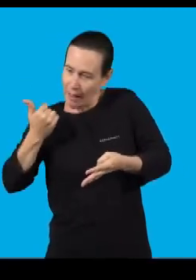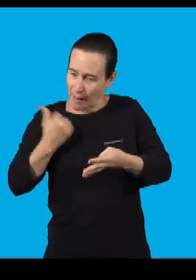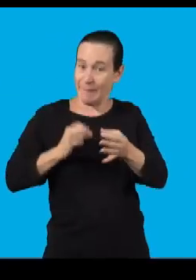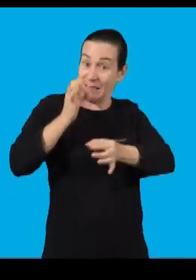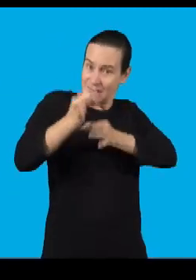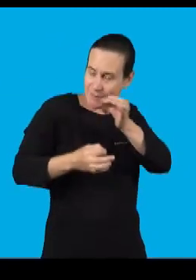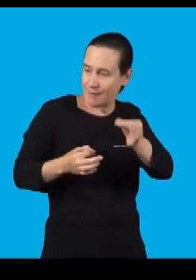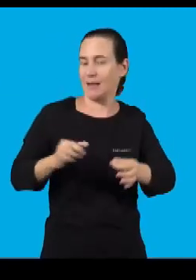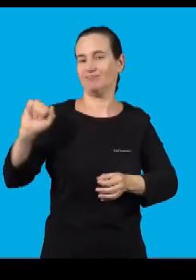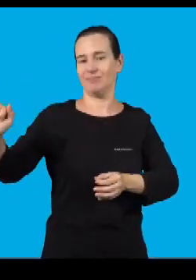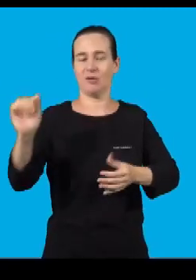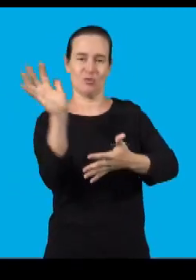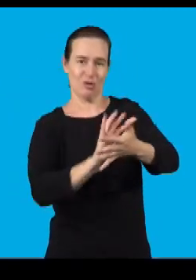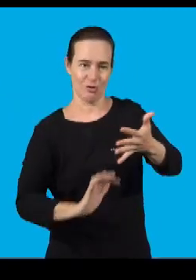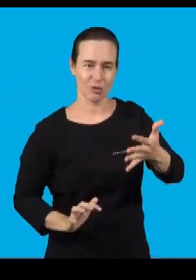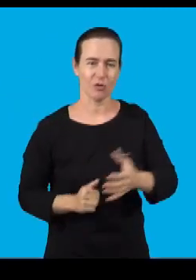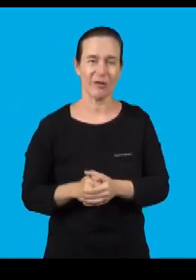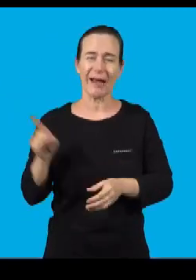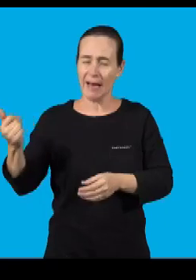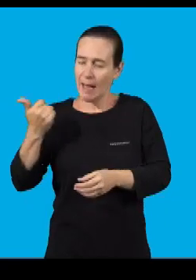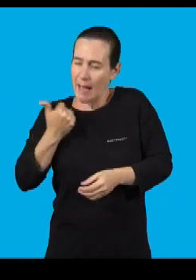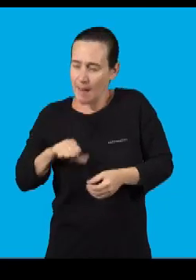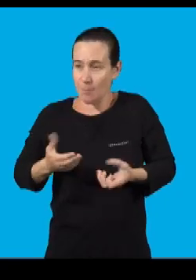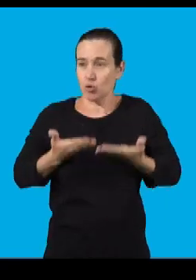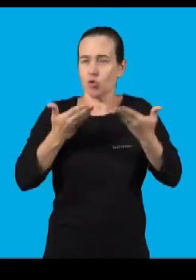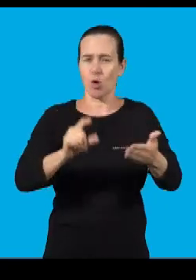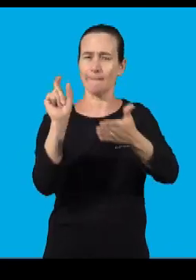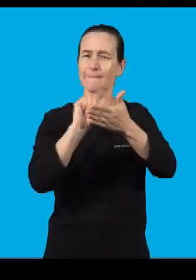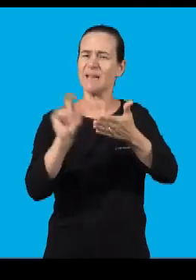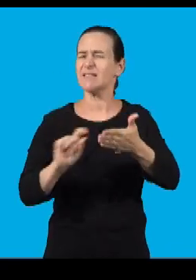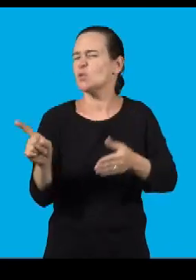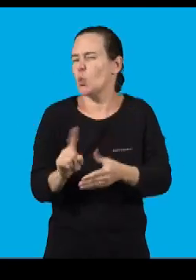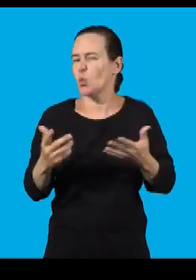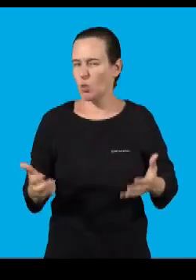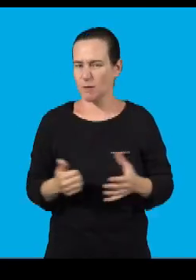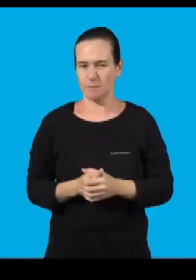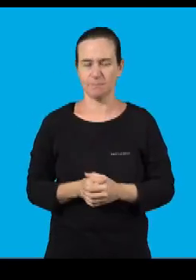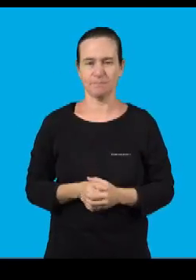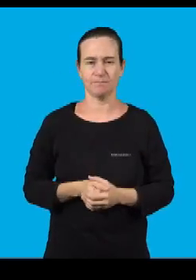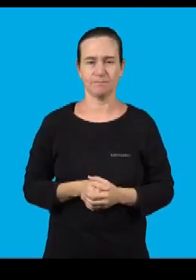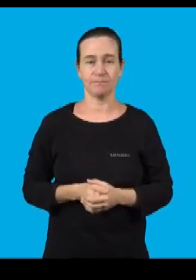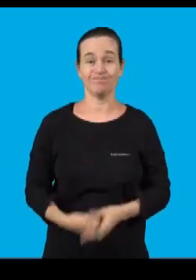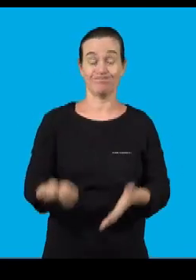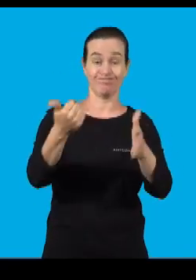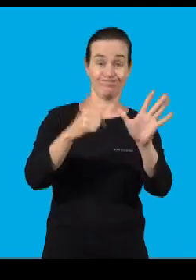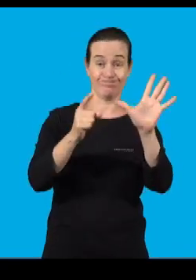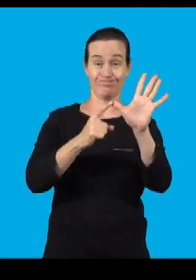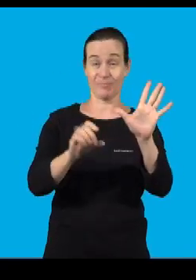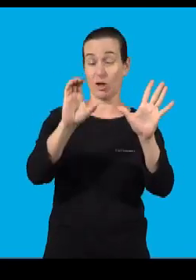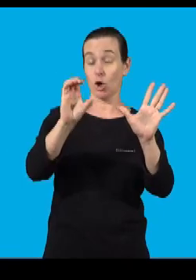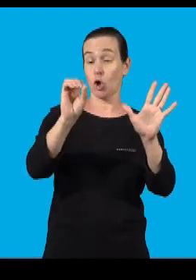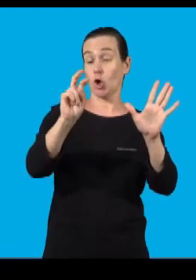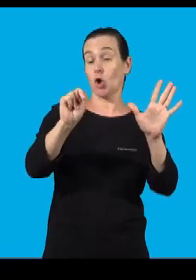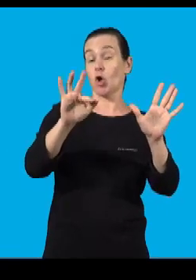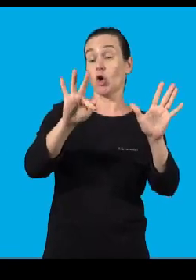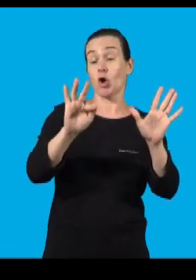to convey, all right? What is the message that he wants to bring across that is captured in the theme?